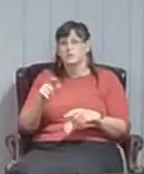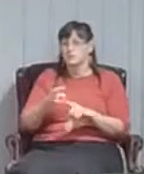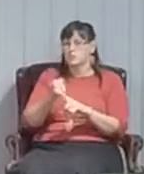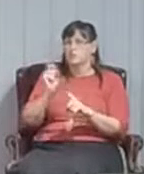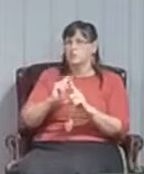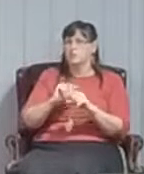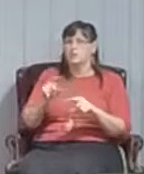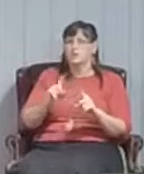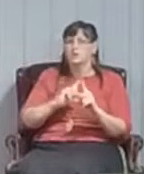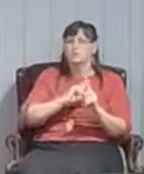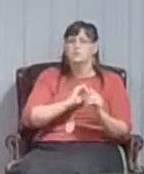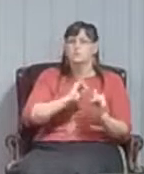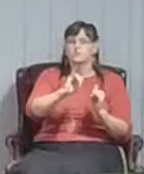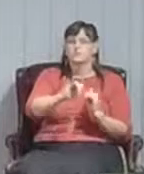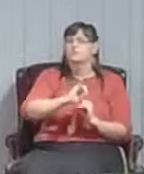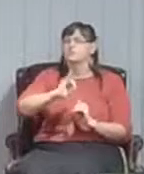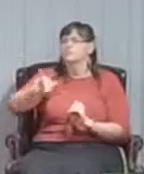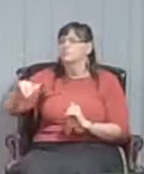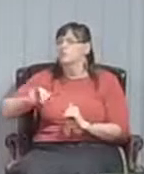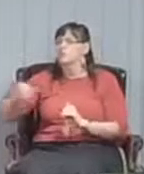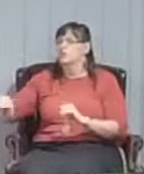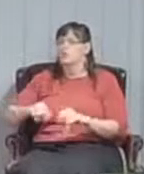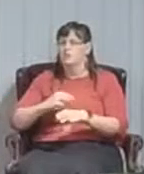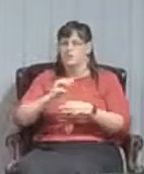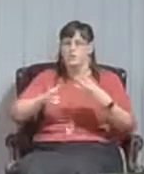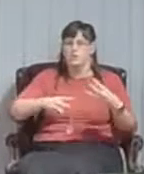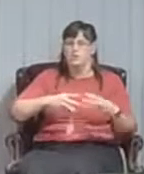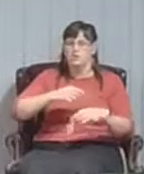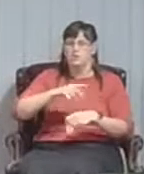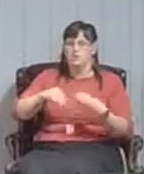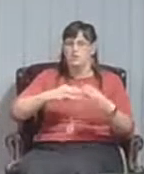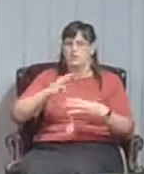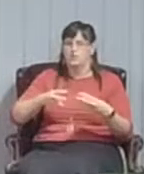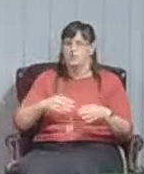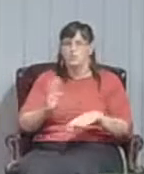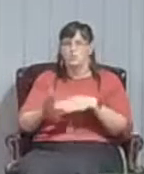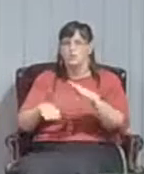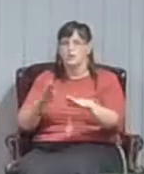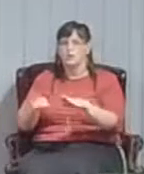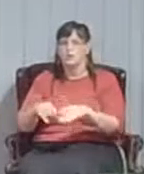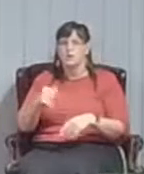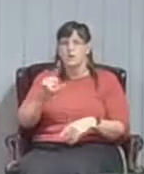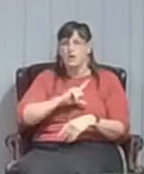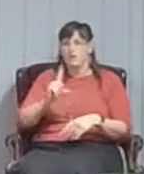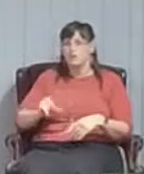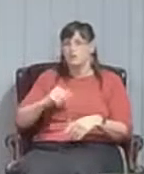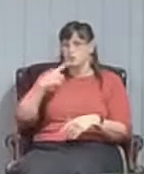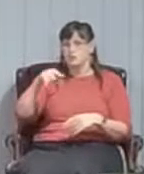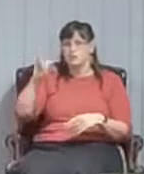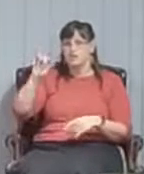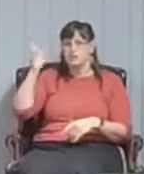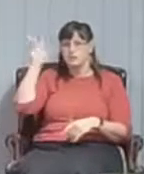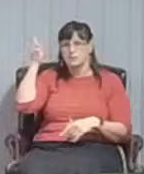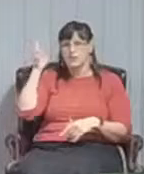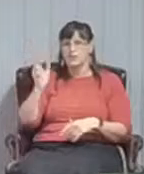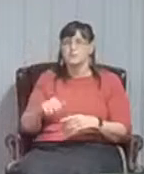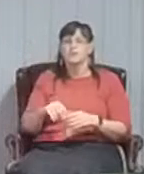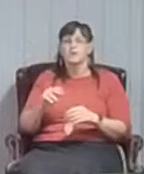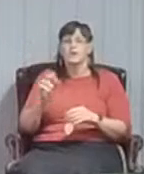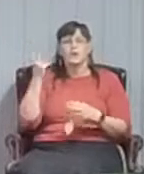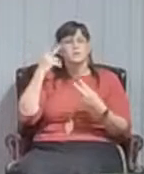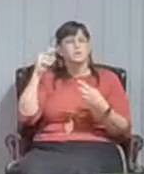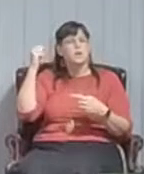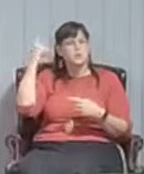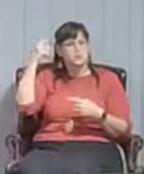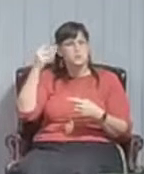going to and fro in the earth, and from walking up and down in it. And the Lord said unto Satan, hast thou considered my servant Job, that there is none like him in the earth,